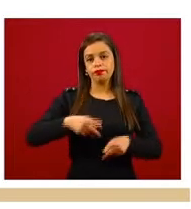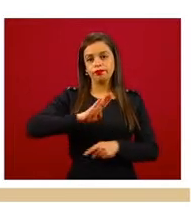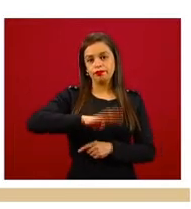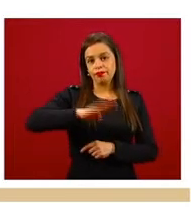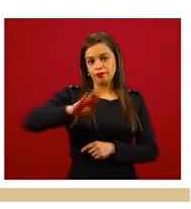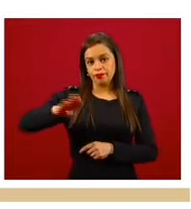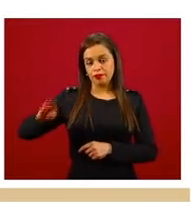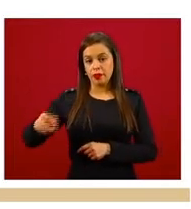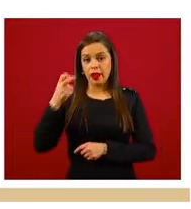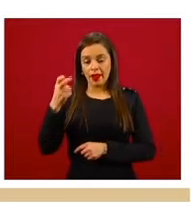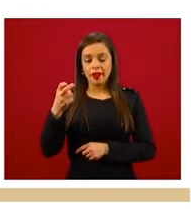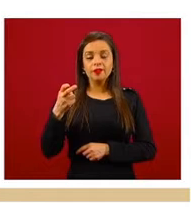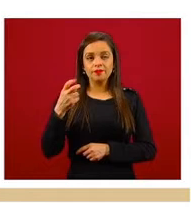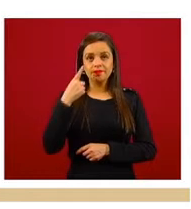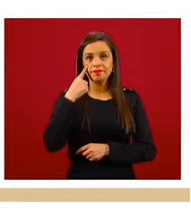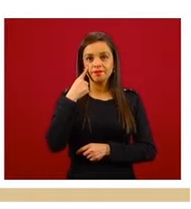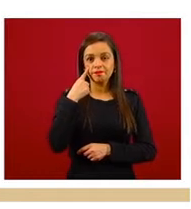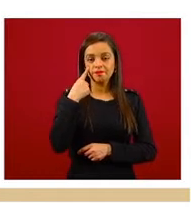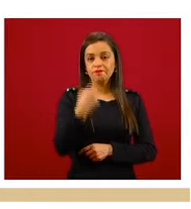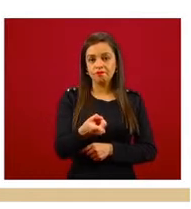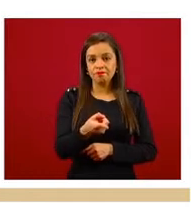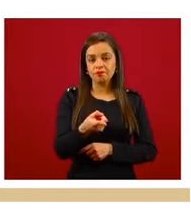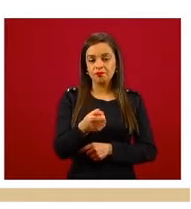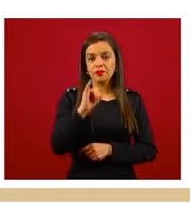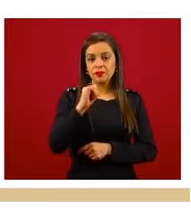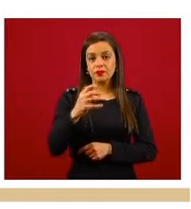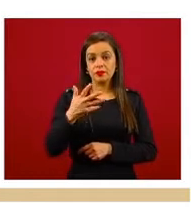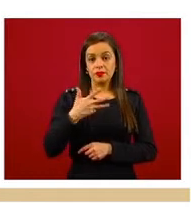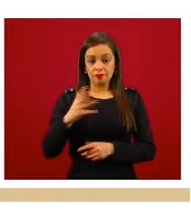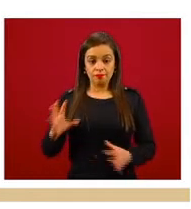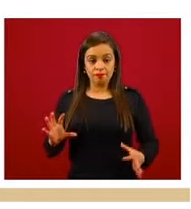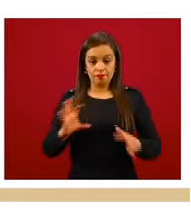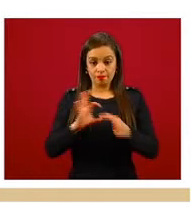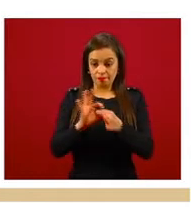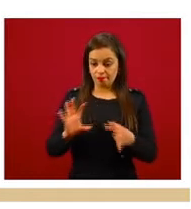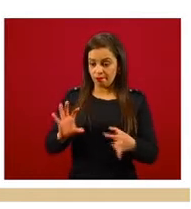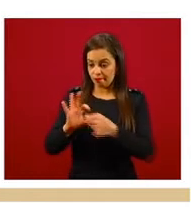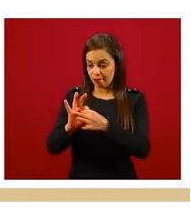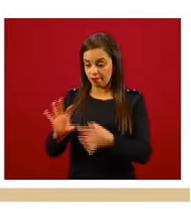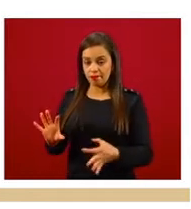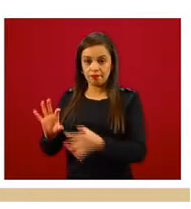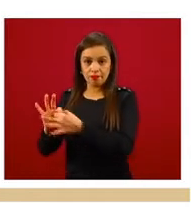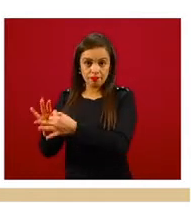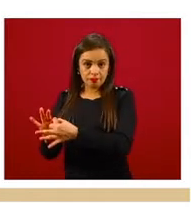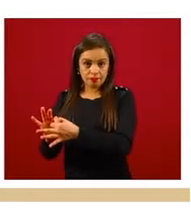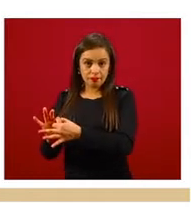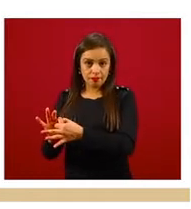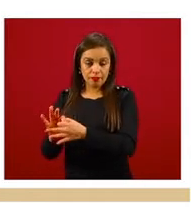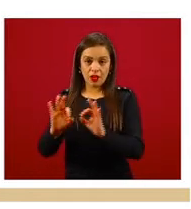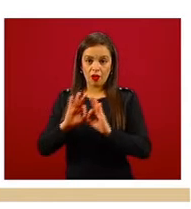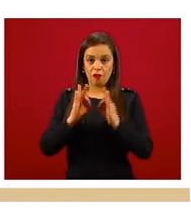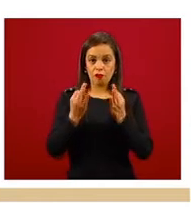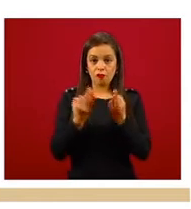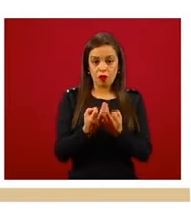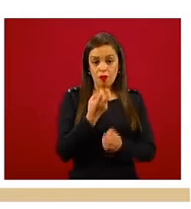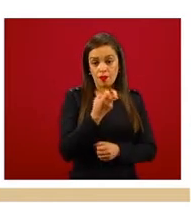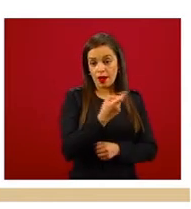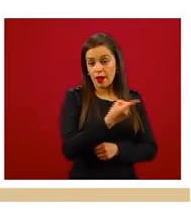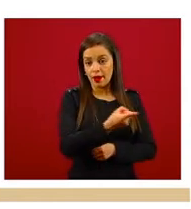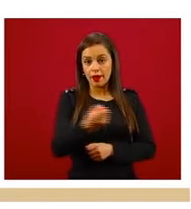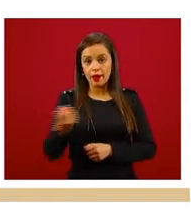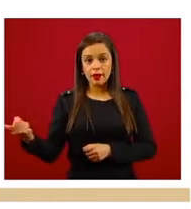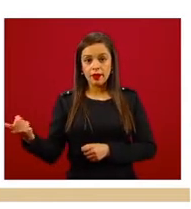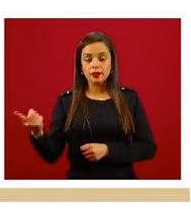passed away, which confirms that there is a relationship between these conditions,